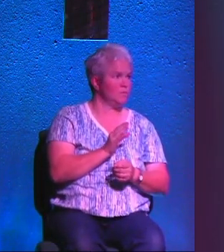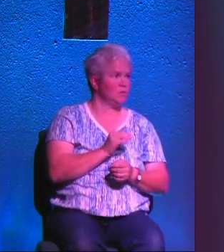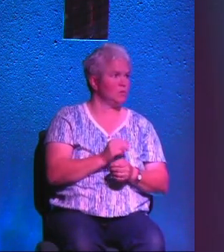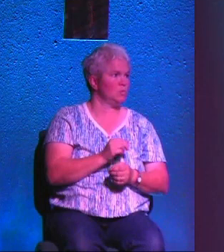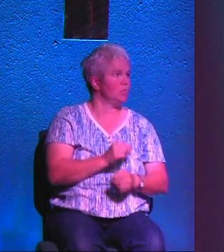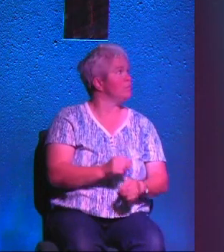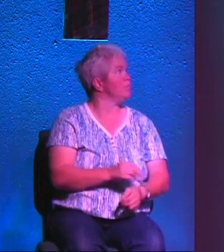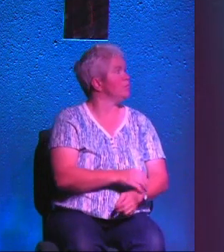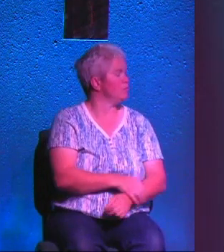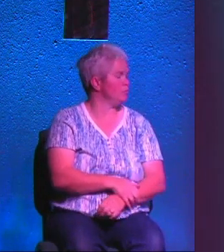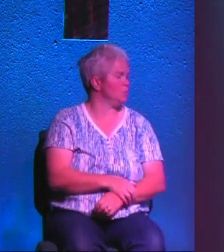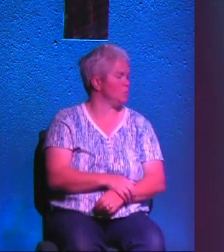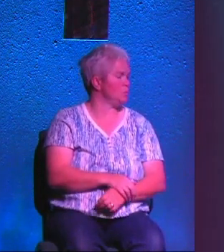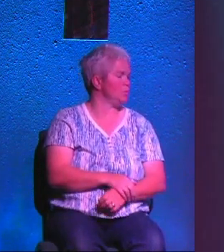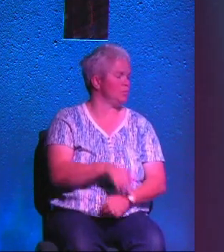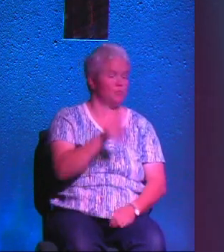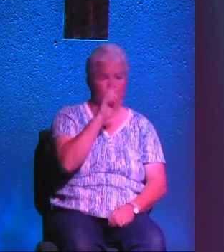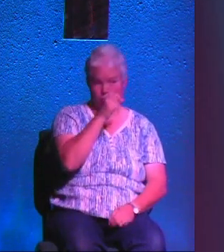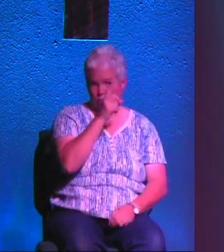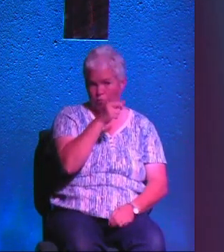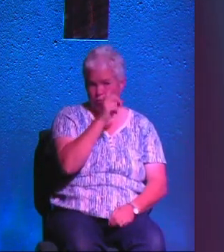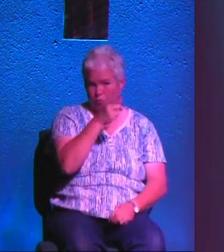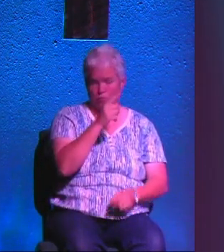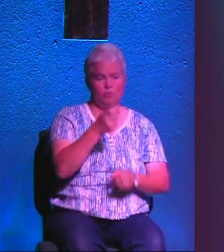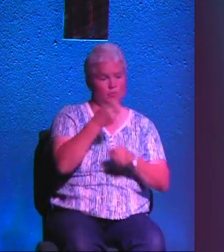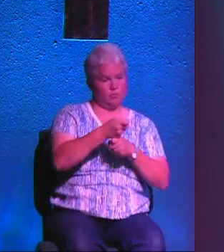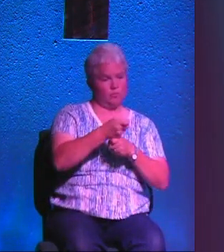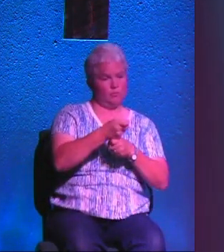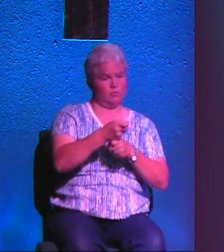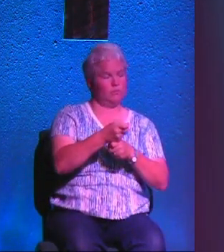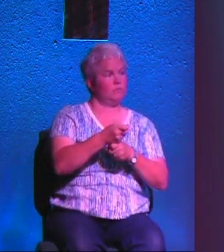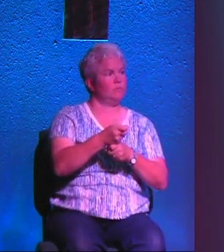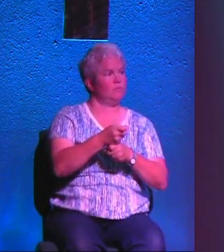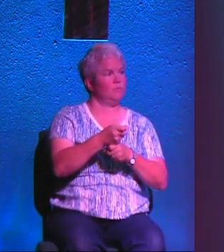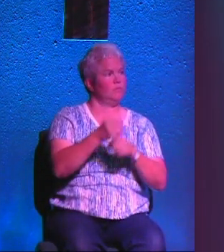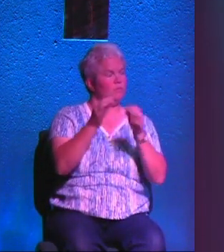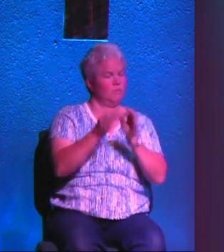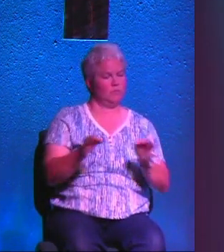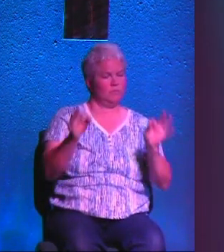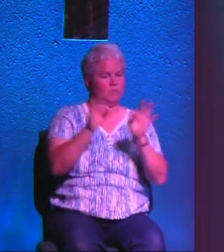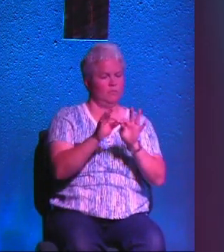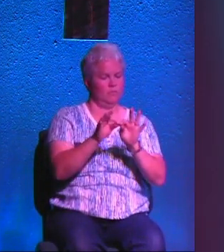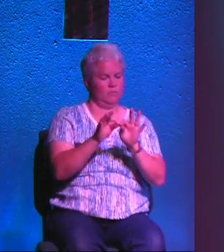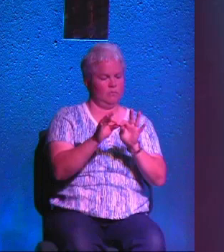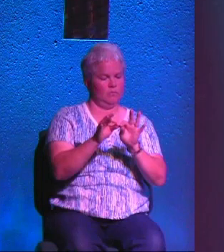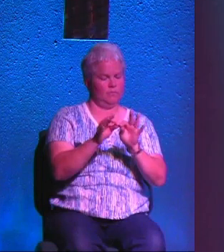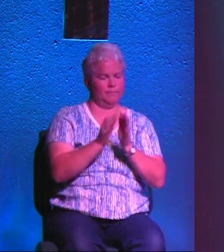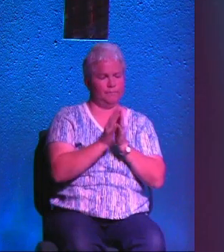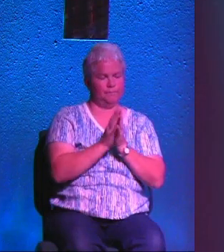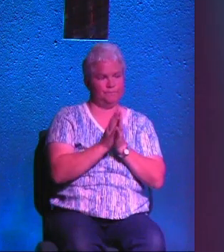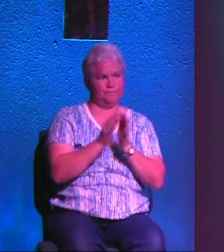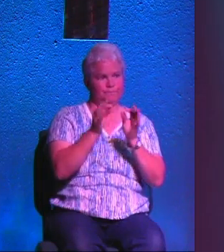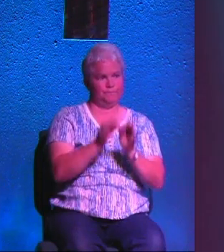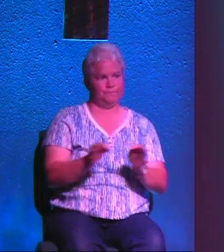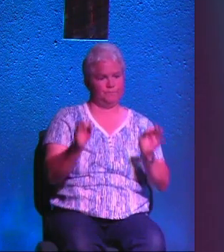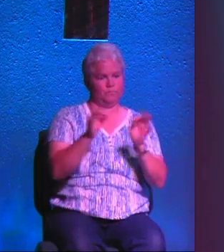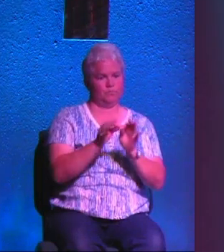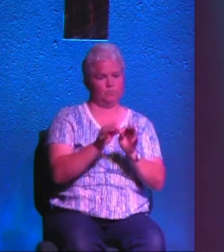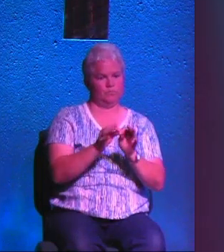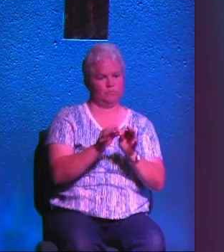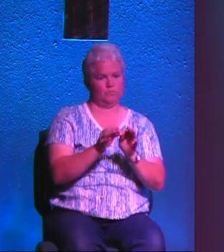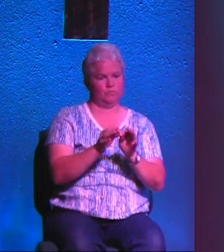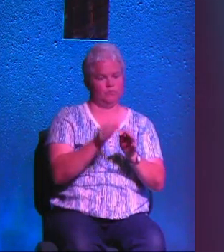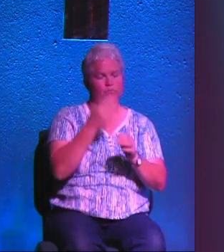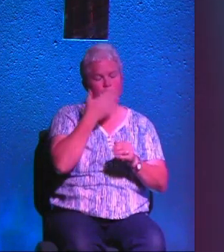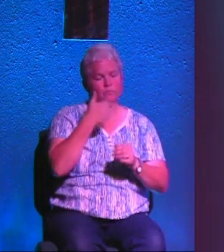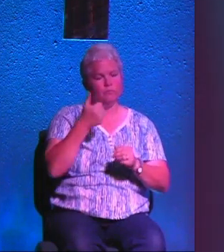I understand that. These warnings are hard, but it's important. It's important to gain